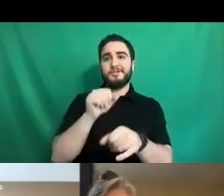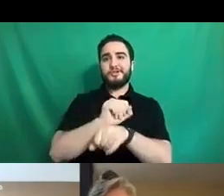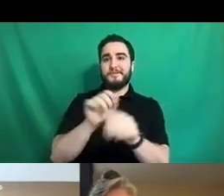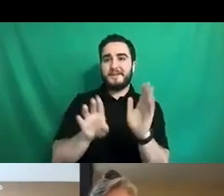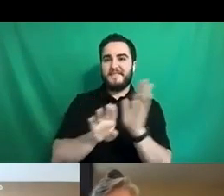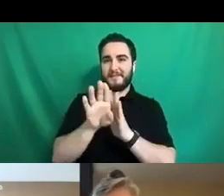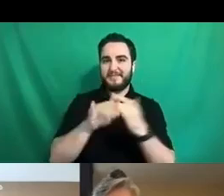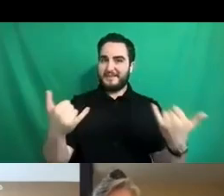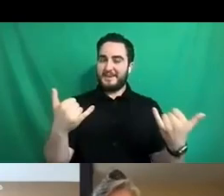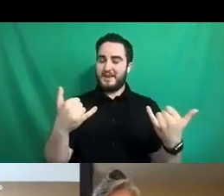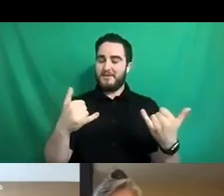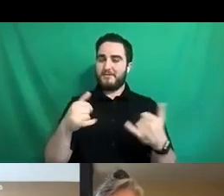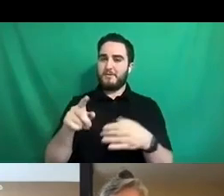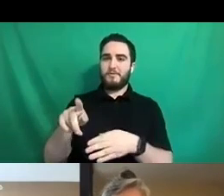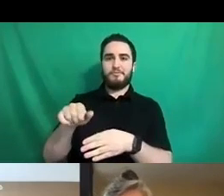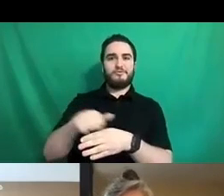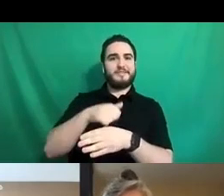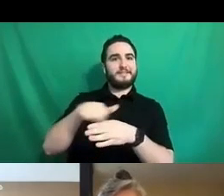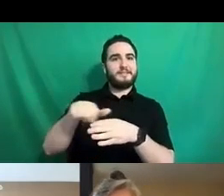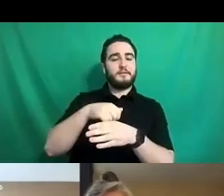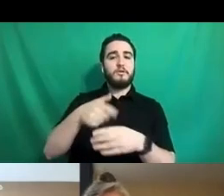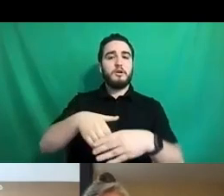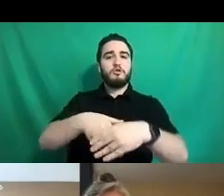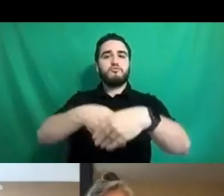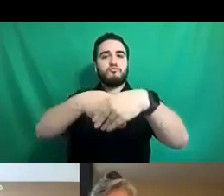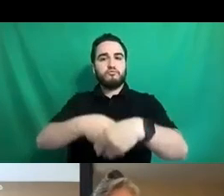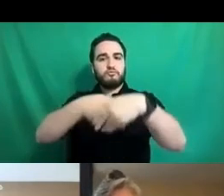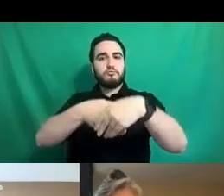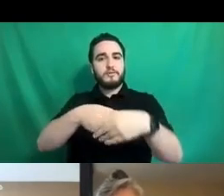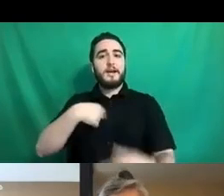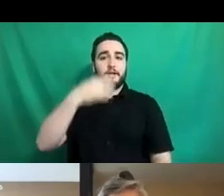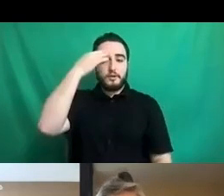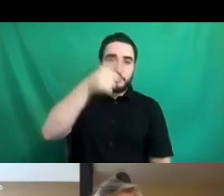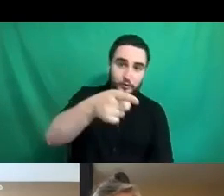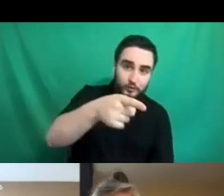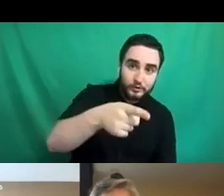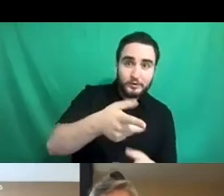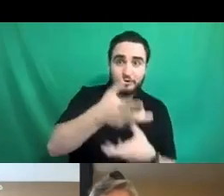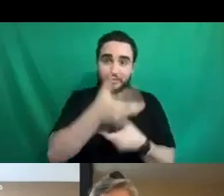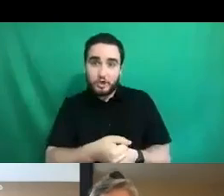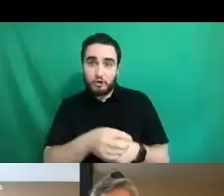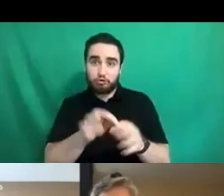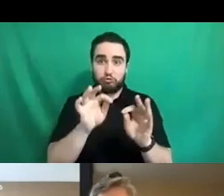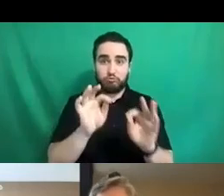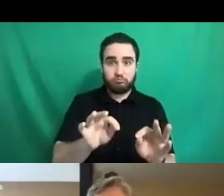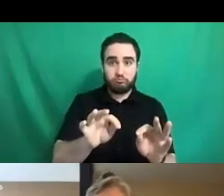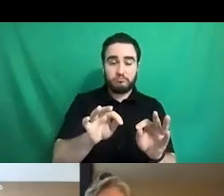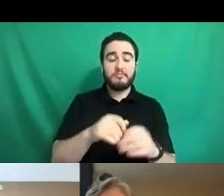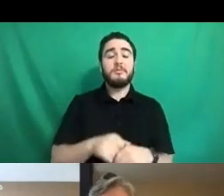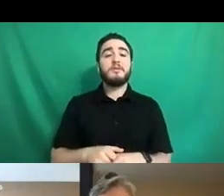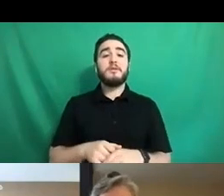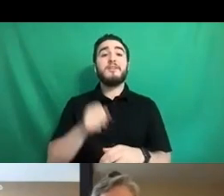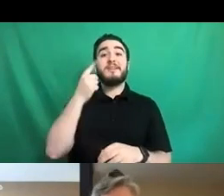our current practices are based very strongly in the handshake. I know you, I'm a friendly person, you can trust me. The biggest reason people